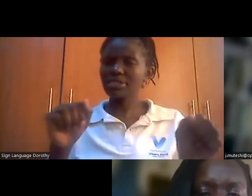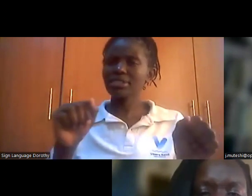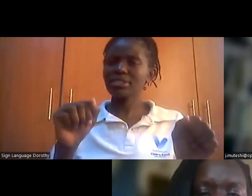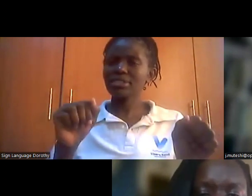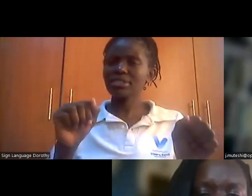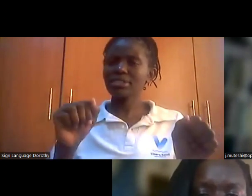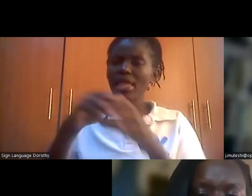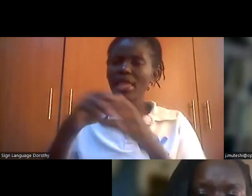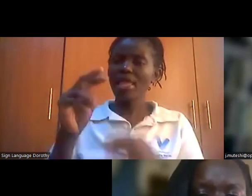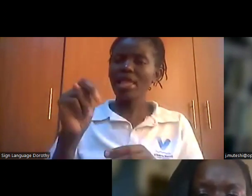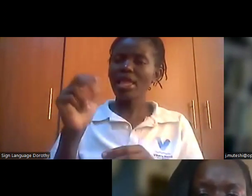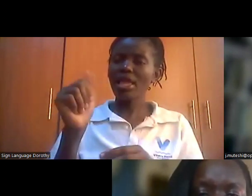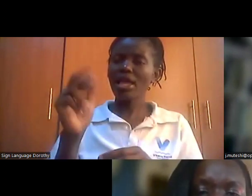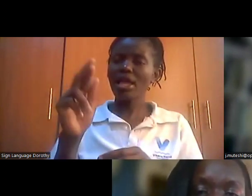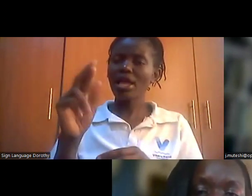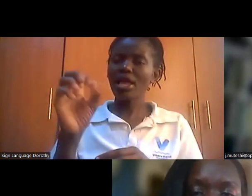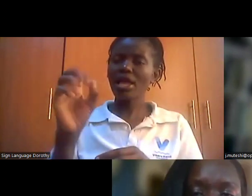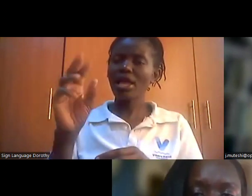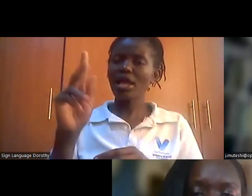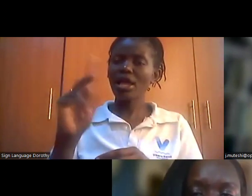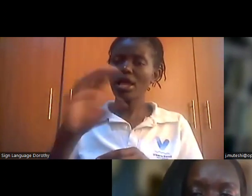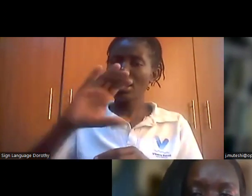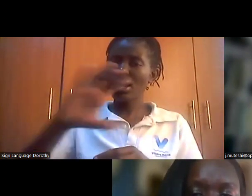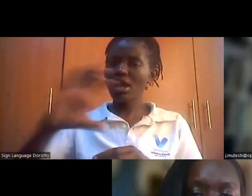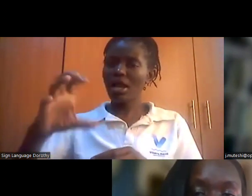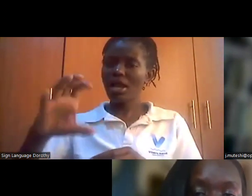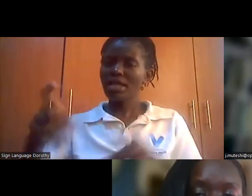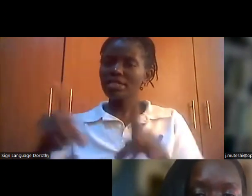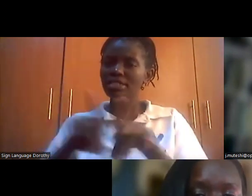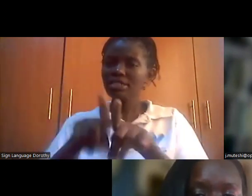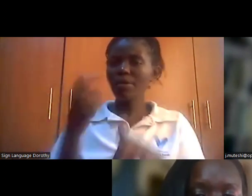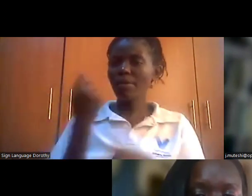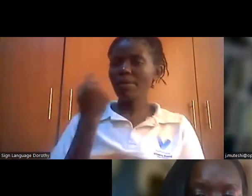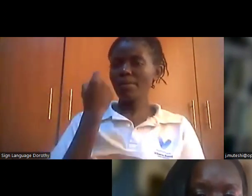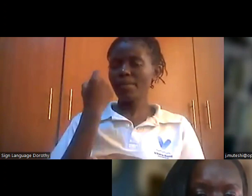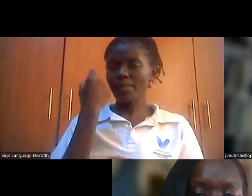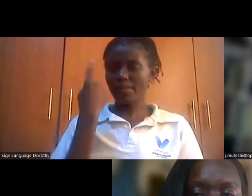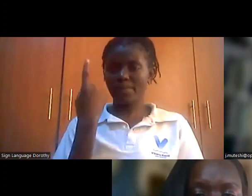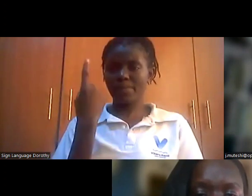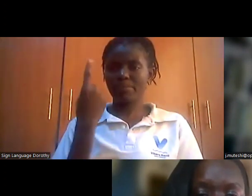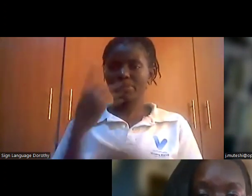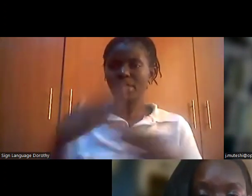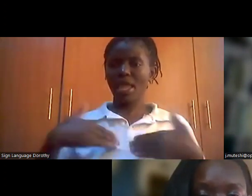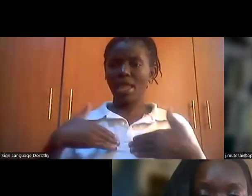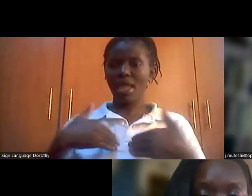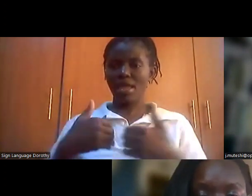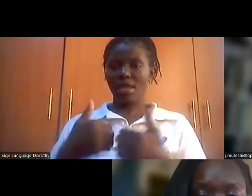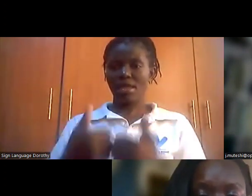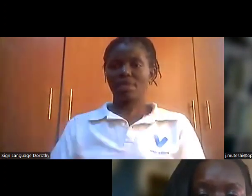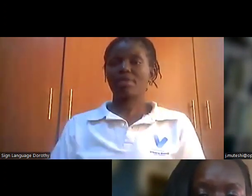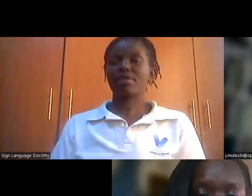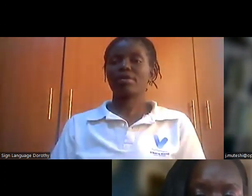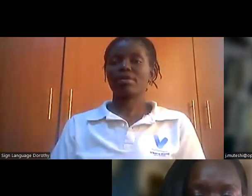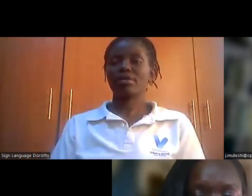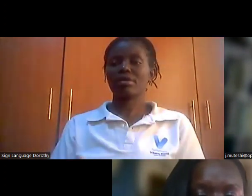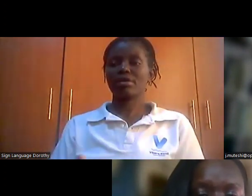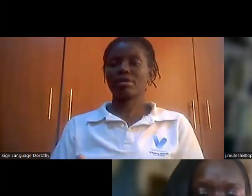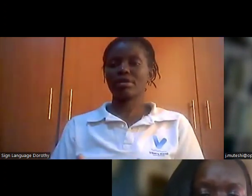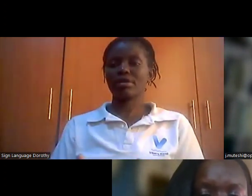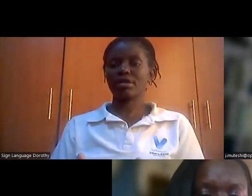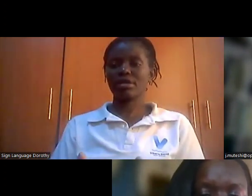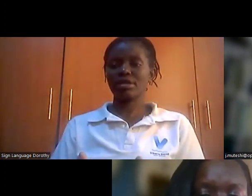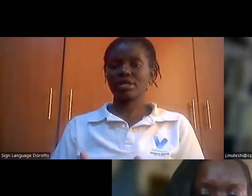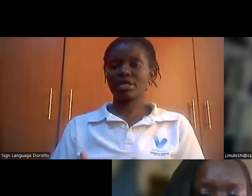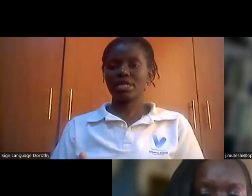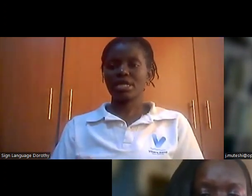and then also to understand the health, social, and the legal factors underpinning medicalization of FGM,